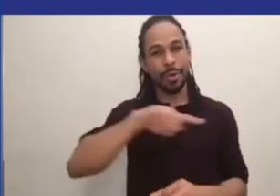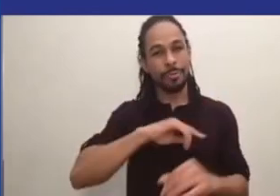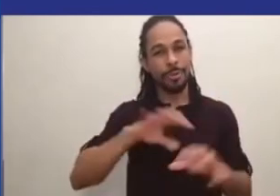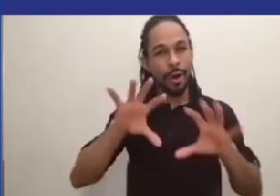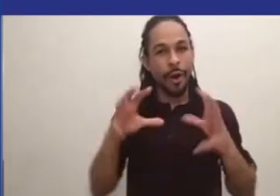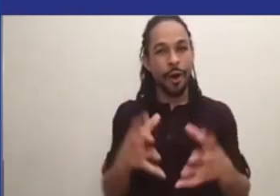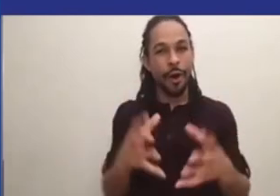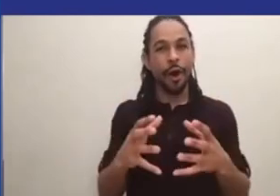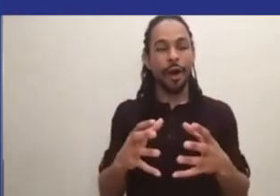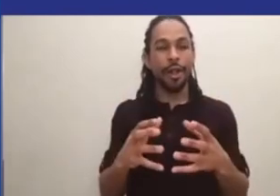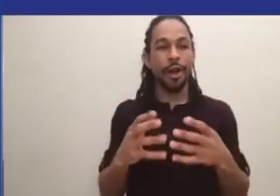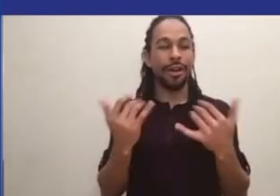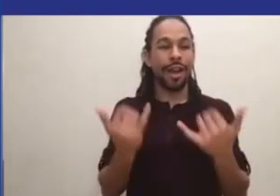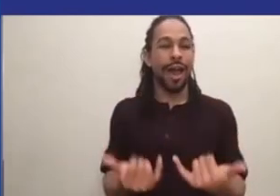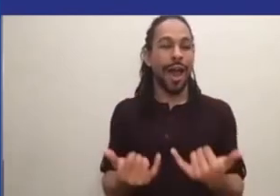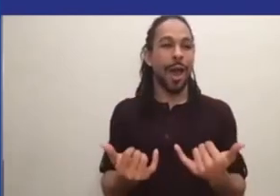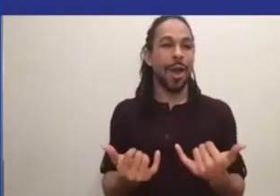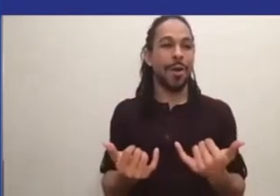now